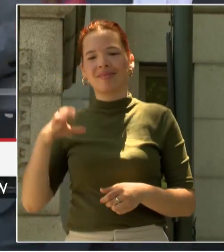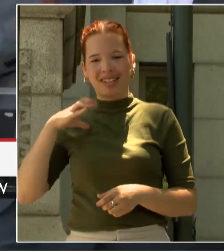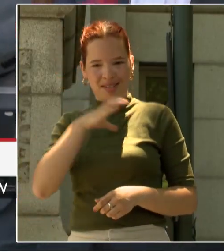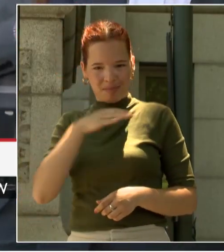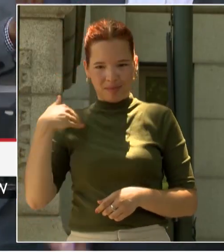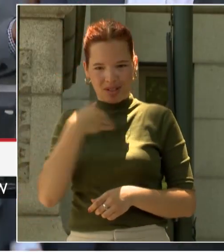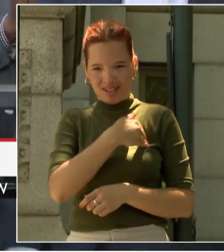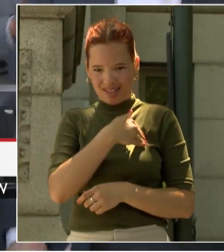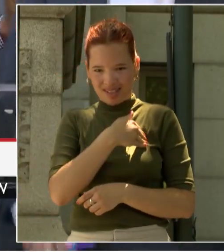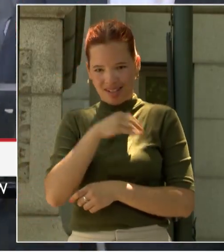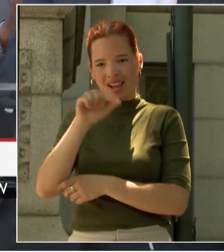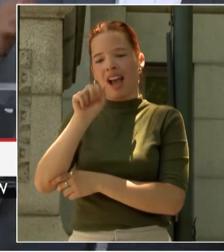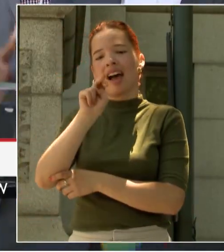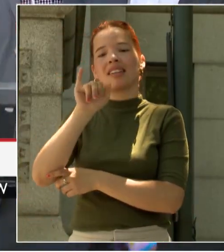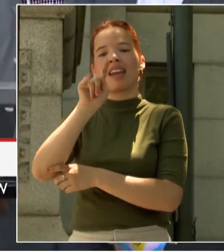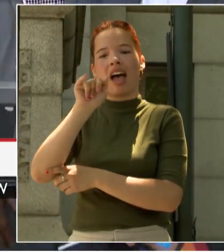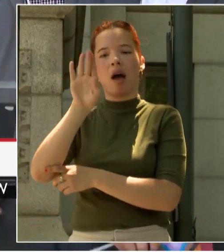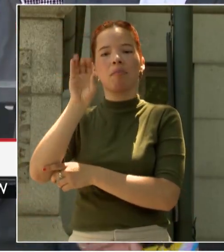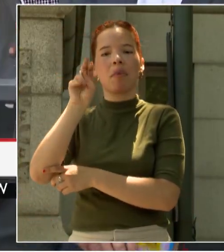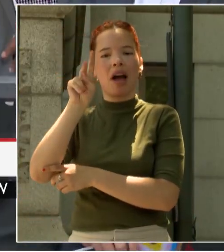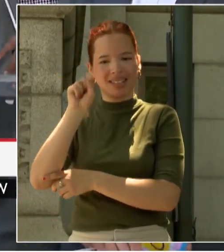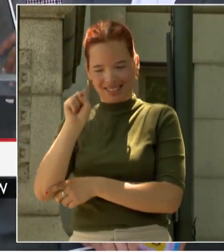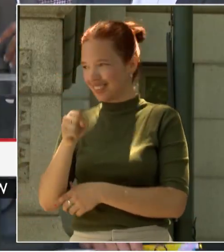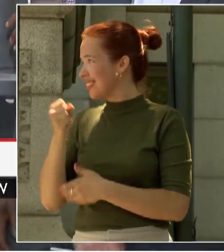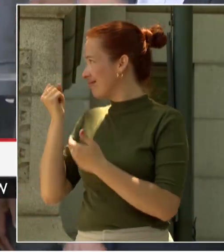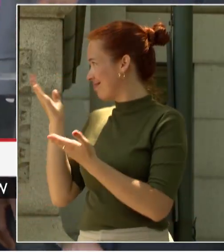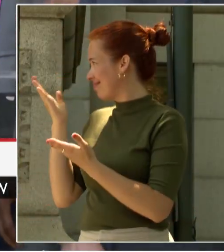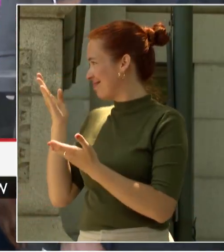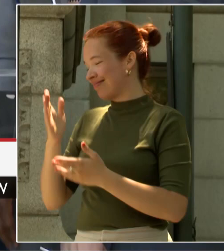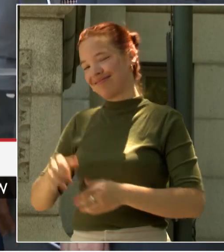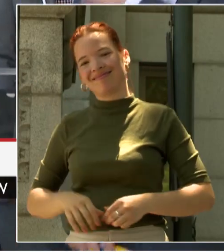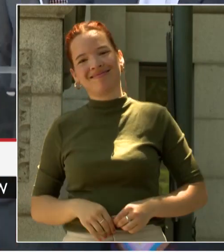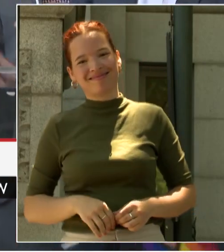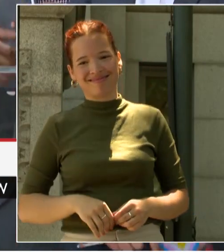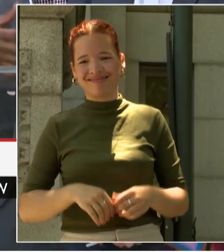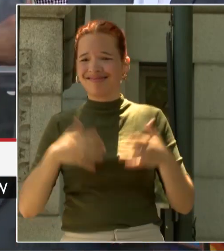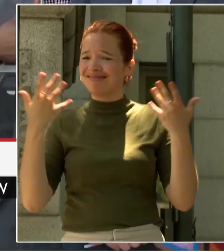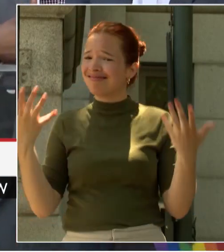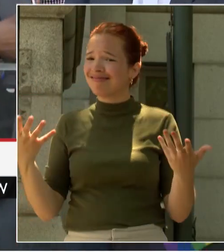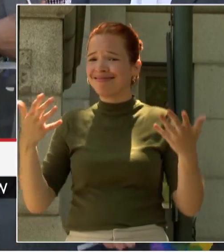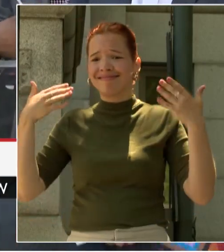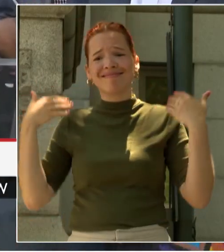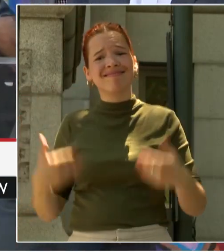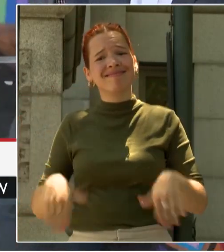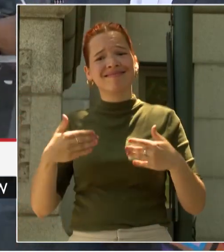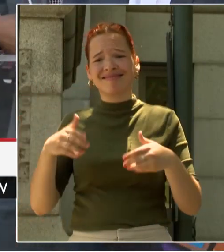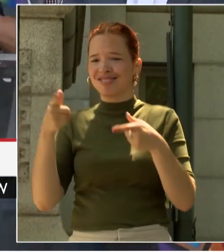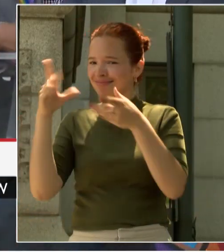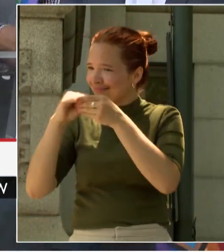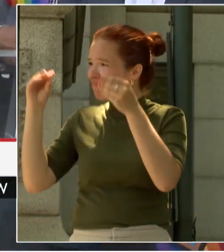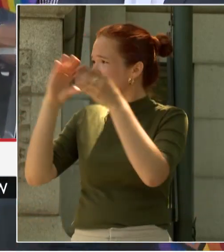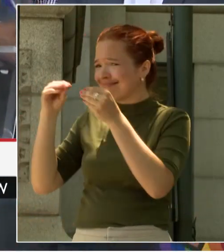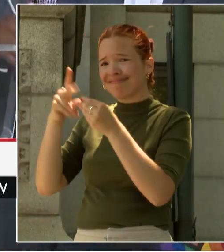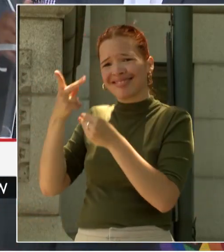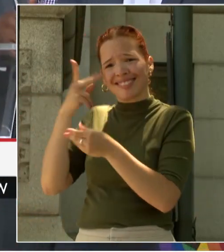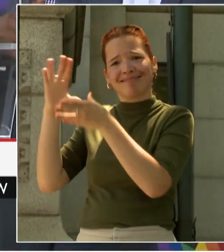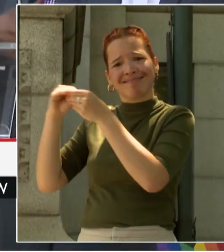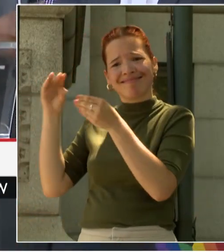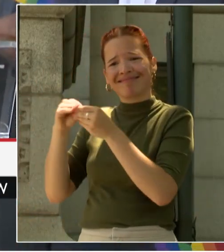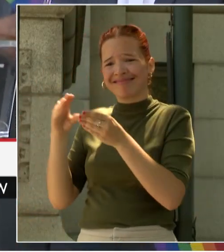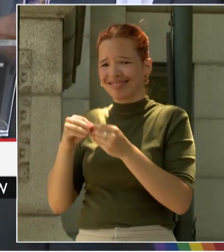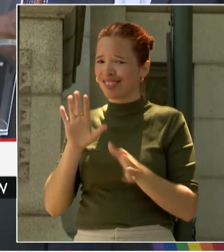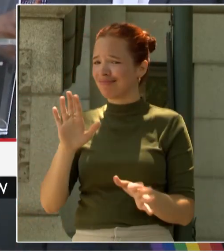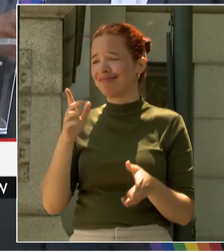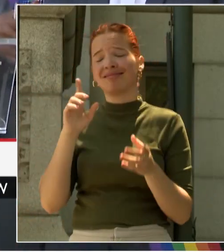Hey, all right. Well, listen, so much has been said, and I could say thank you very much and